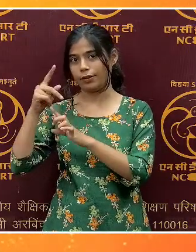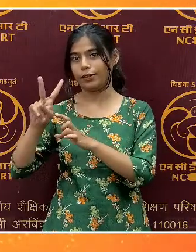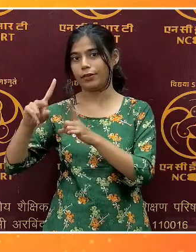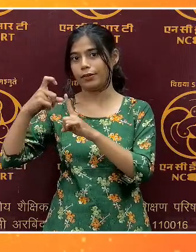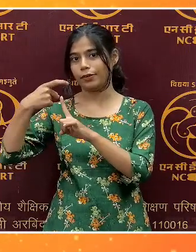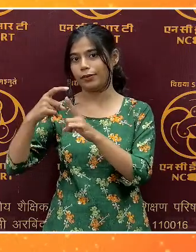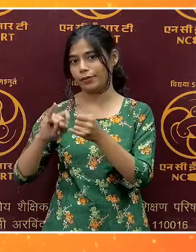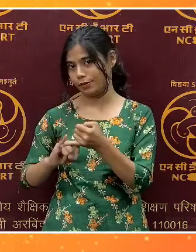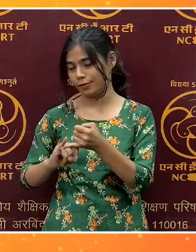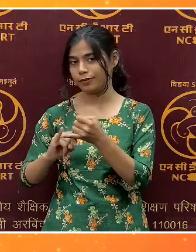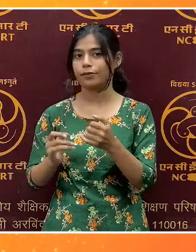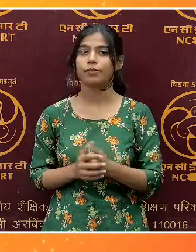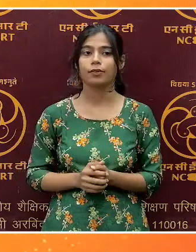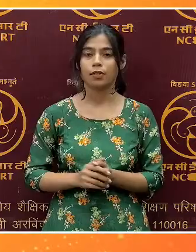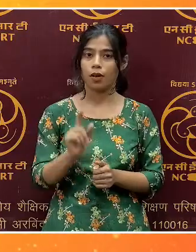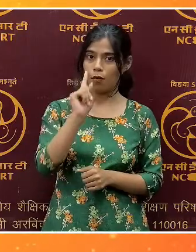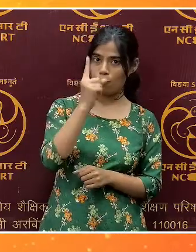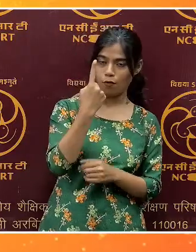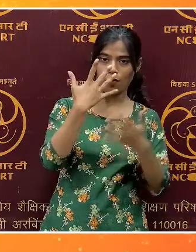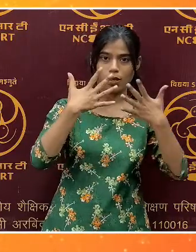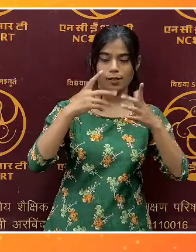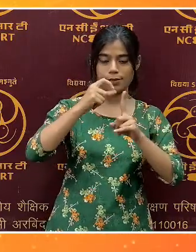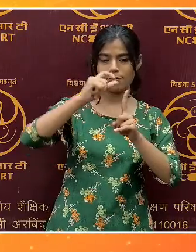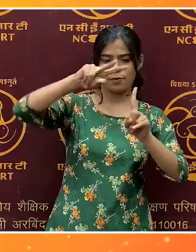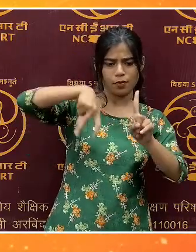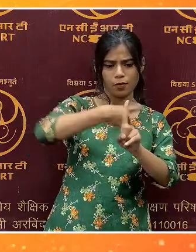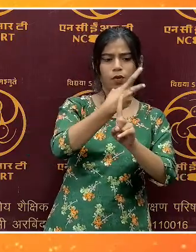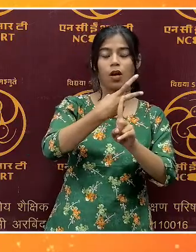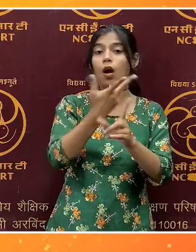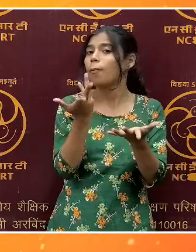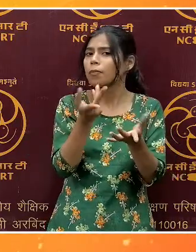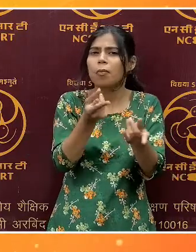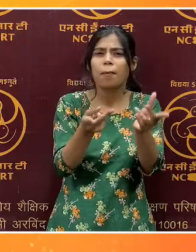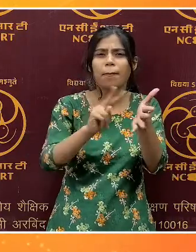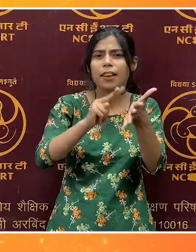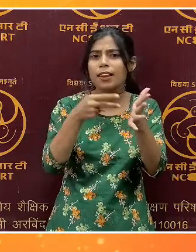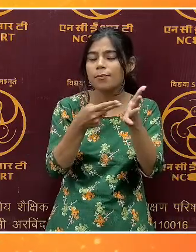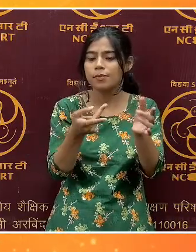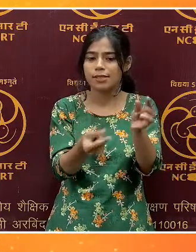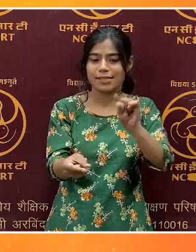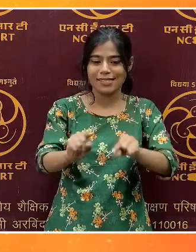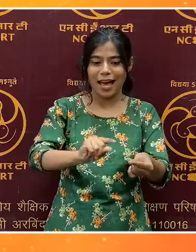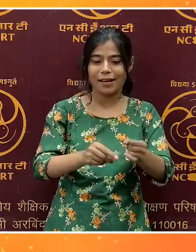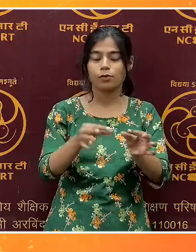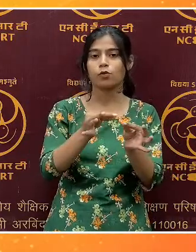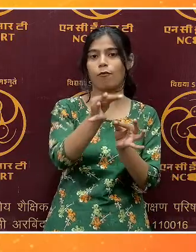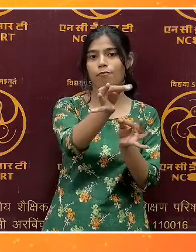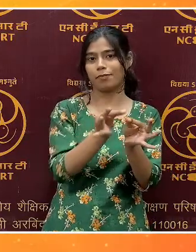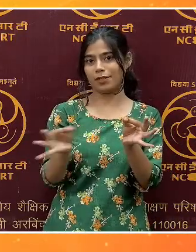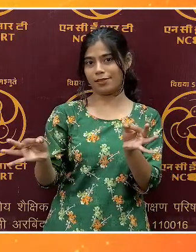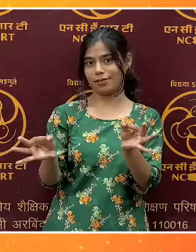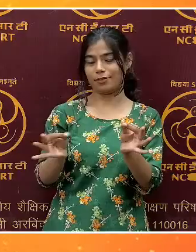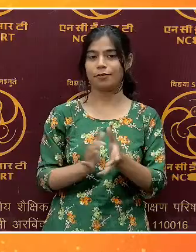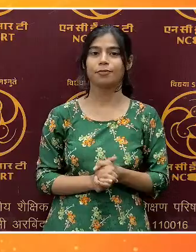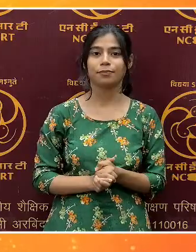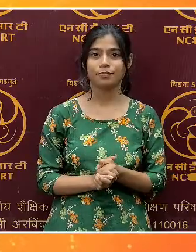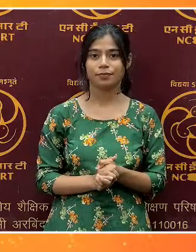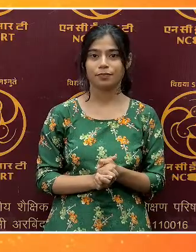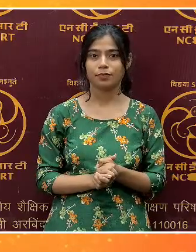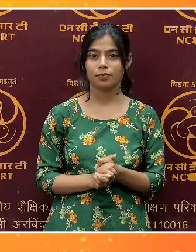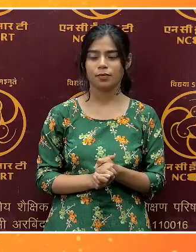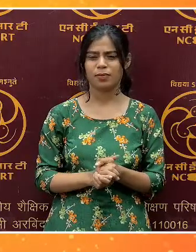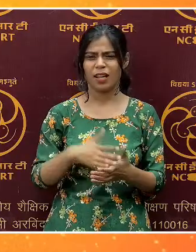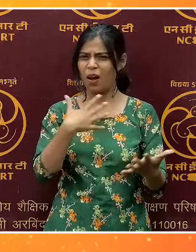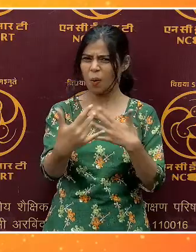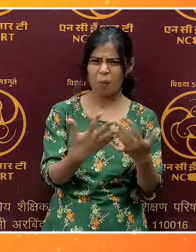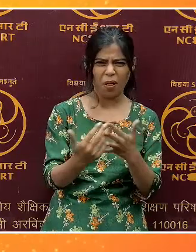Physical quantities first. Physics essentially is a science of measurements. Right. When you study physical phenomena but don't measure